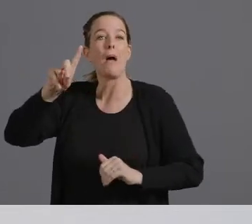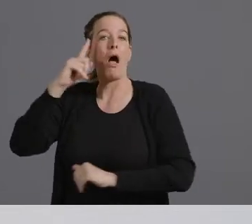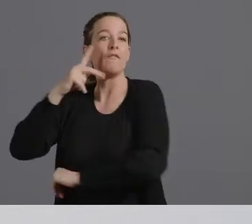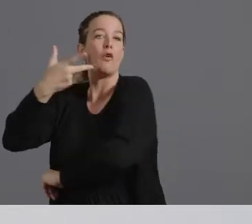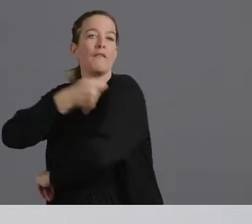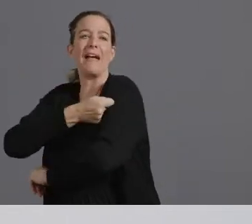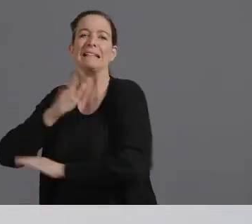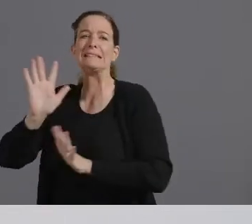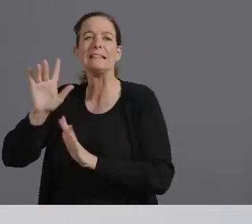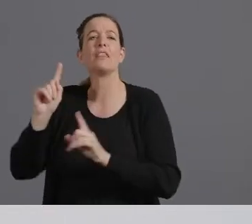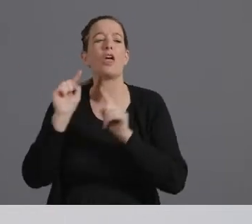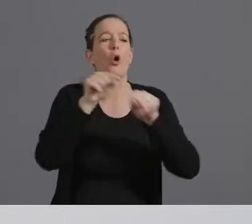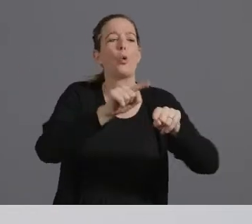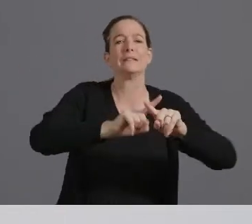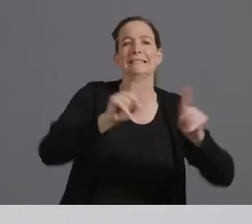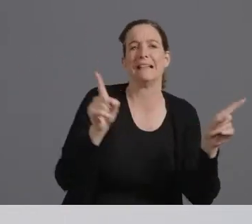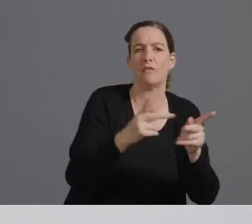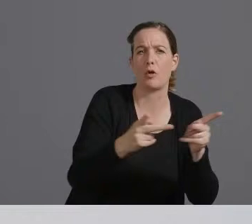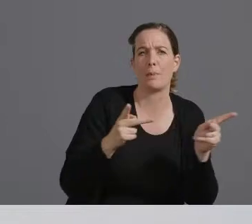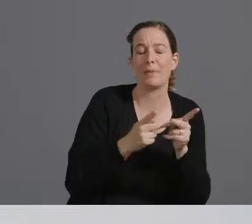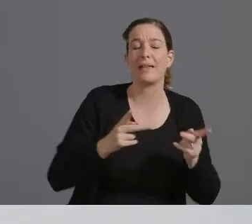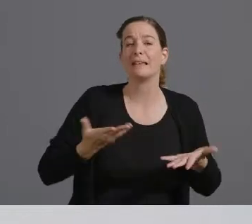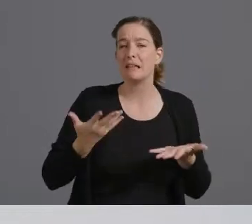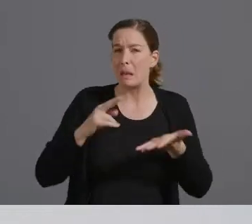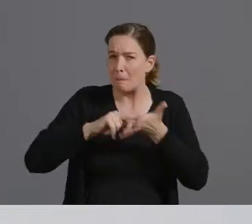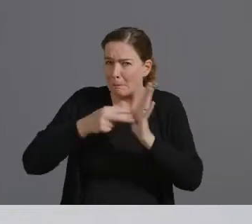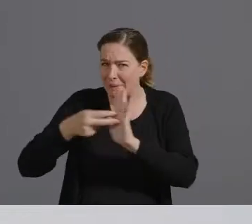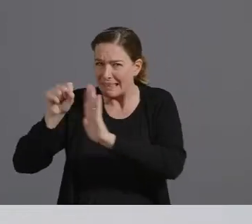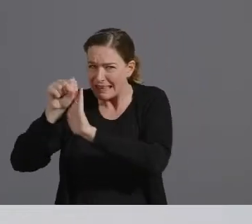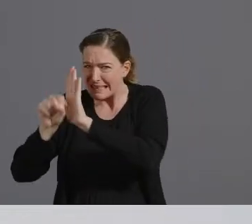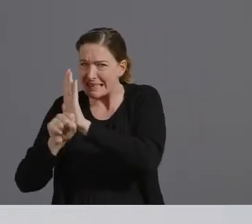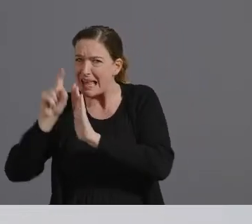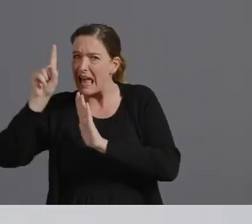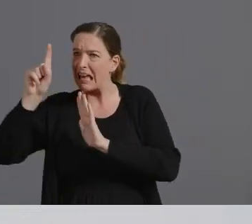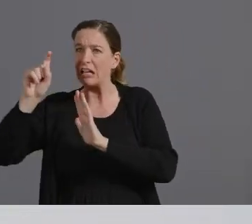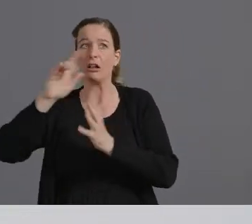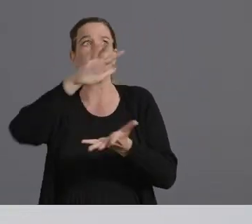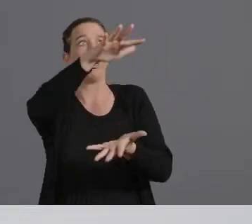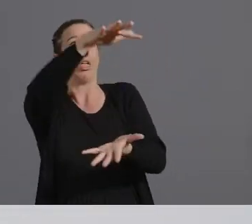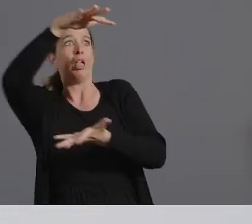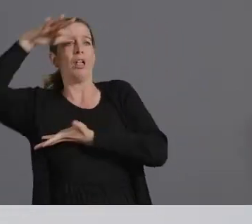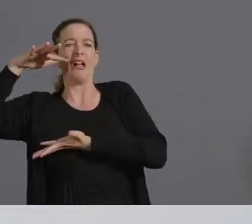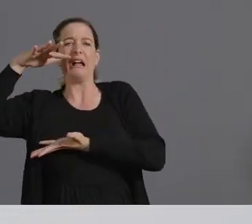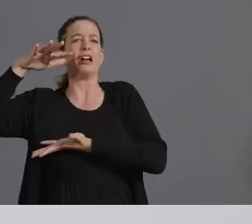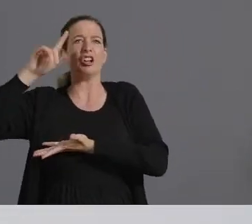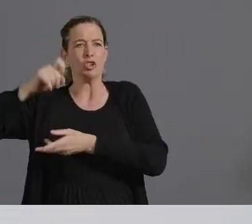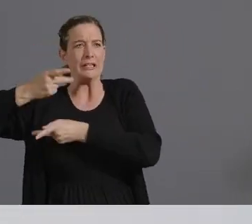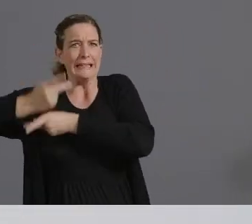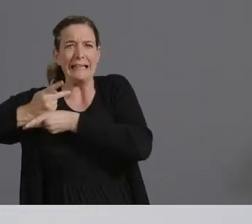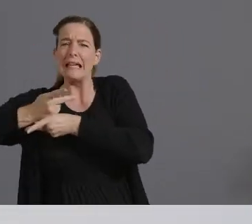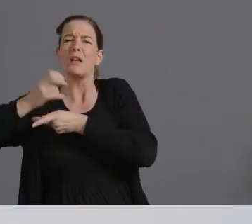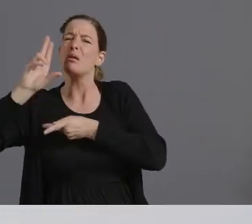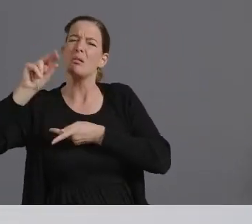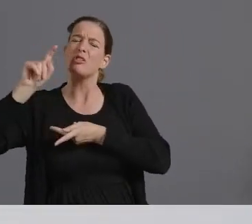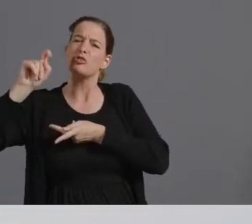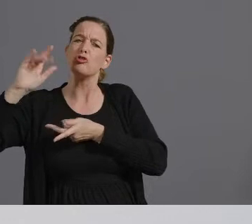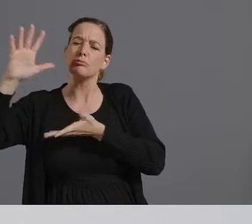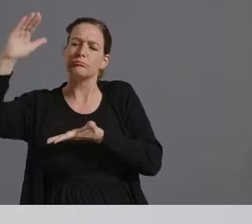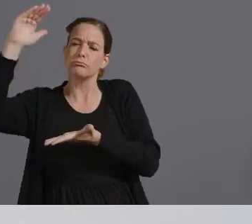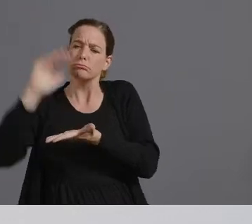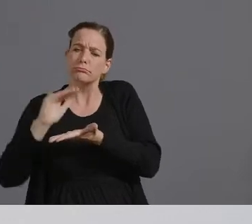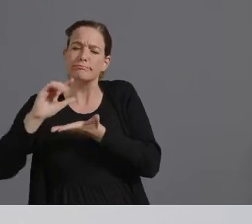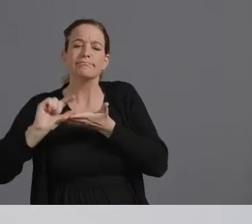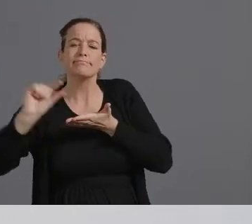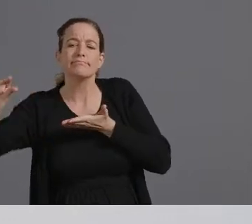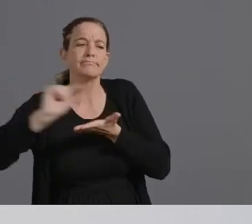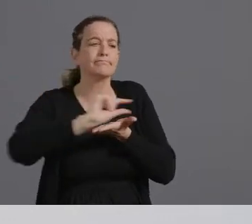So, and that is actually our plan. And so, right now what we're doing is we're keeping the Pfizer vaccine, which has those really